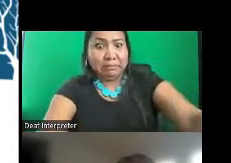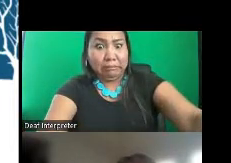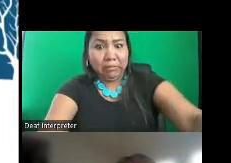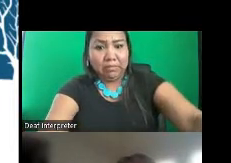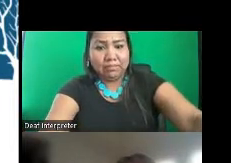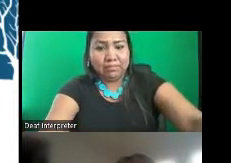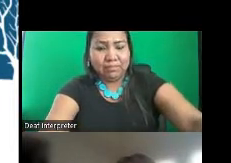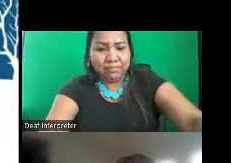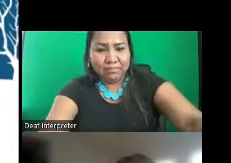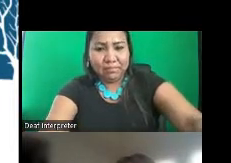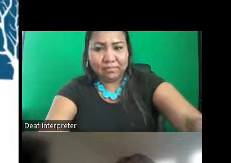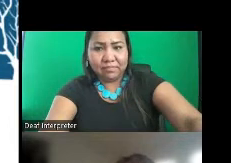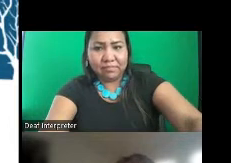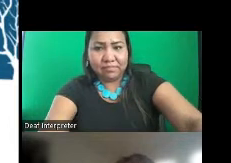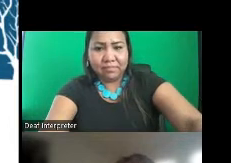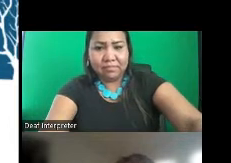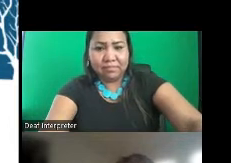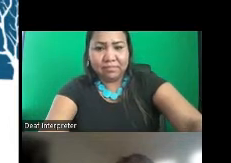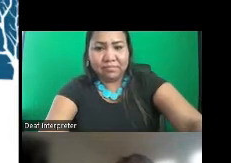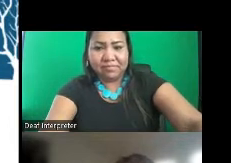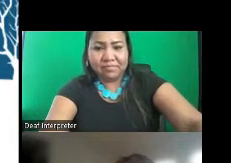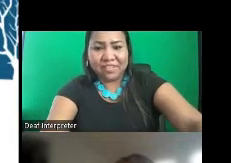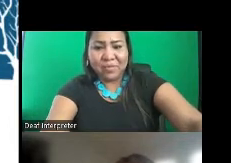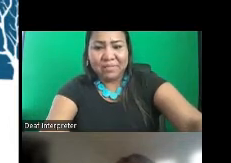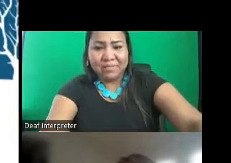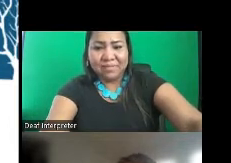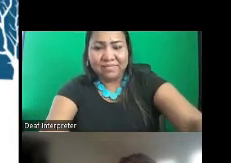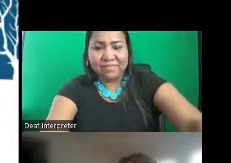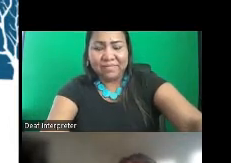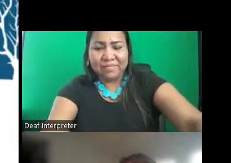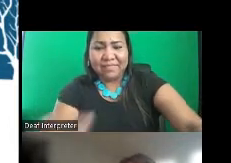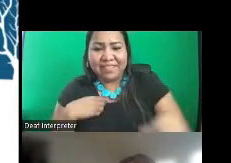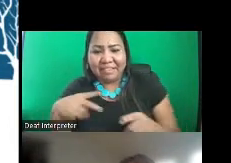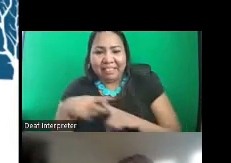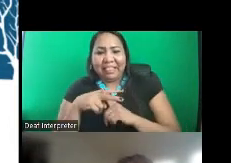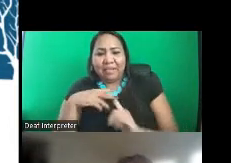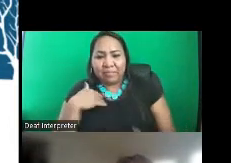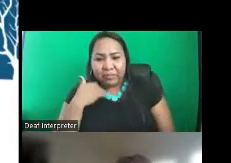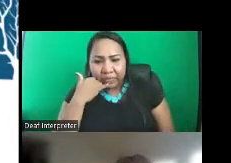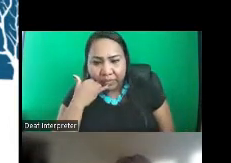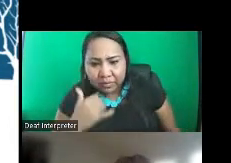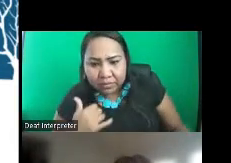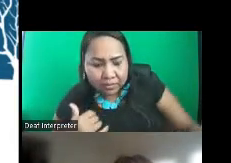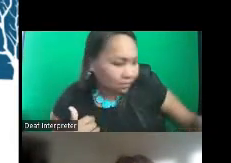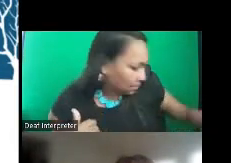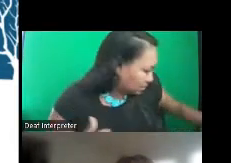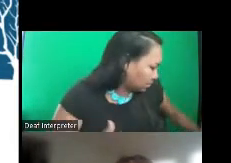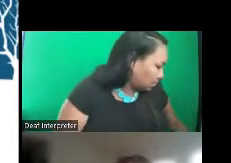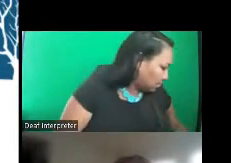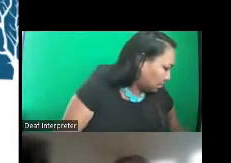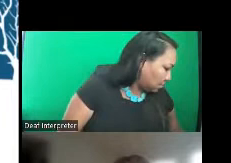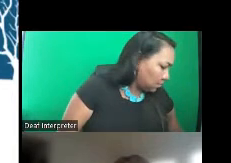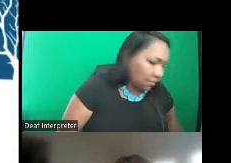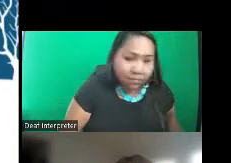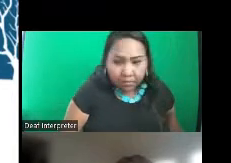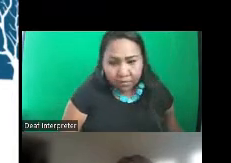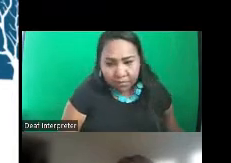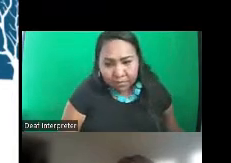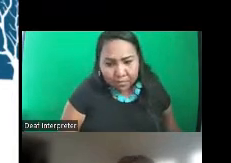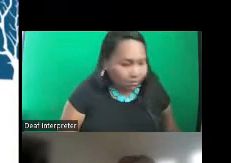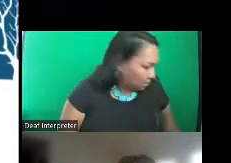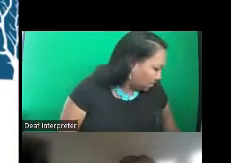busy lives, for joining us and sharing some of your story today. Thank you for having me. Thank